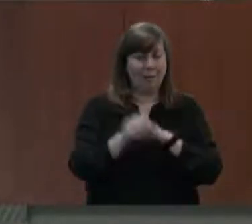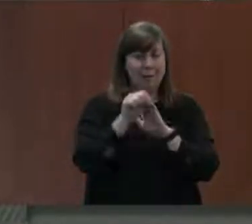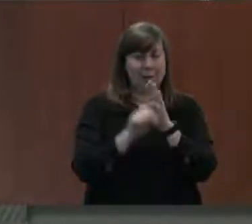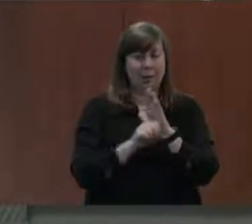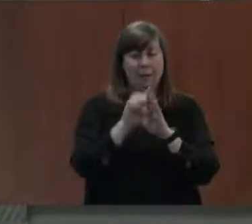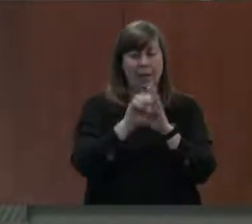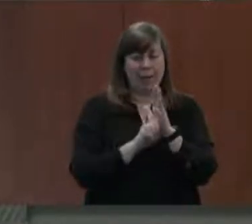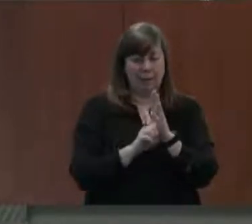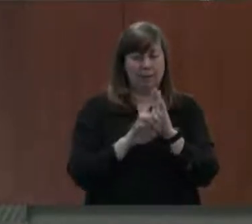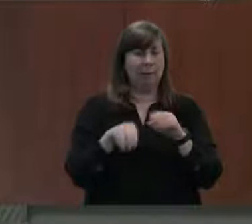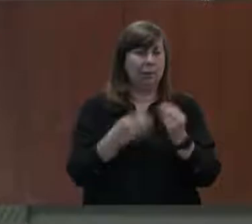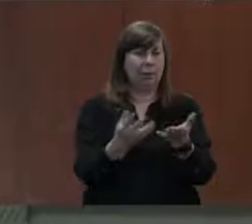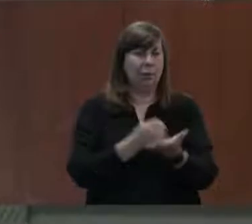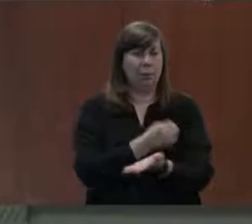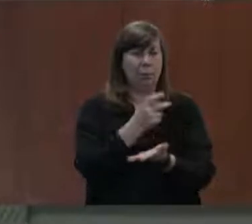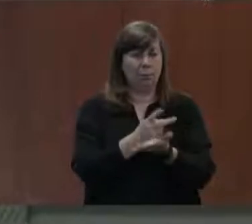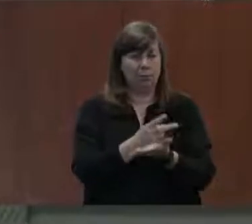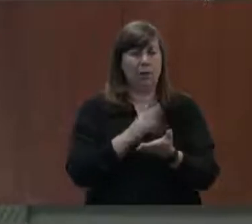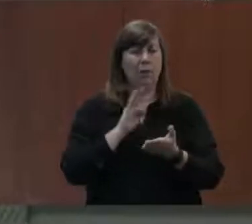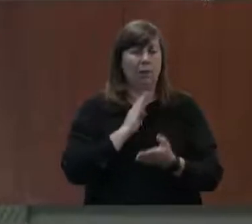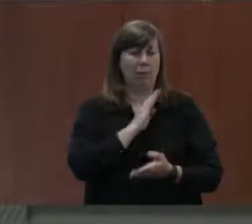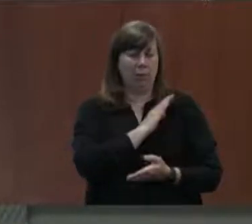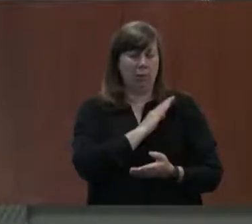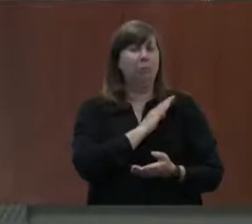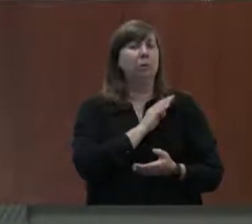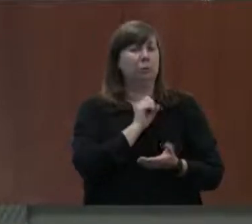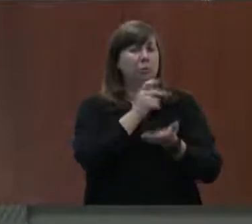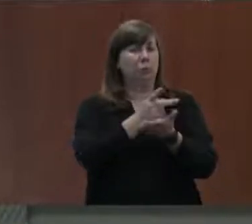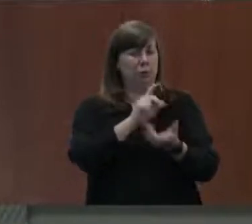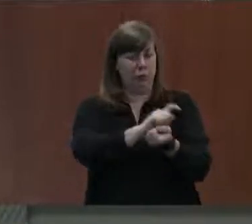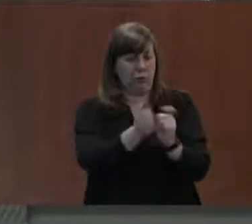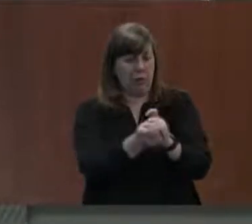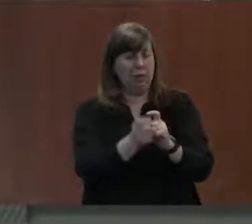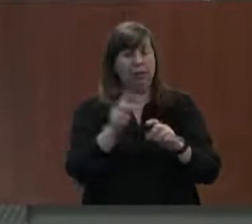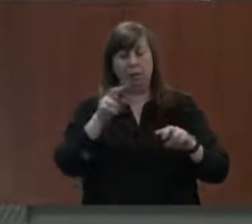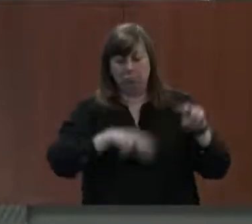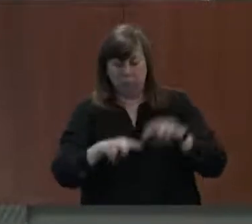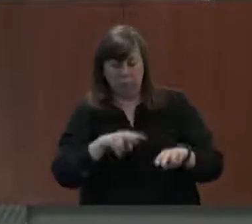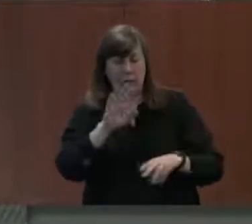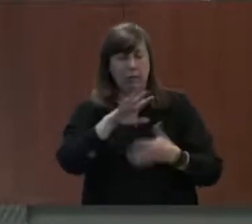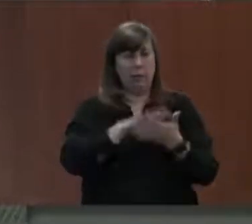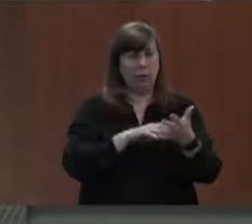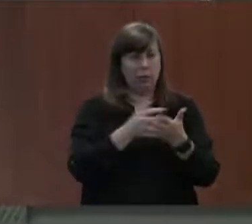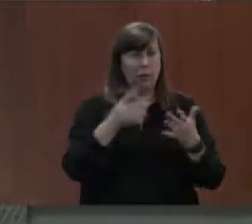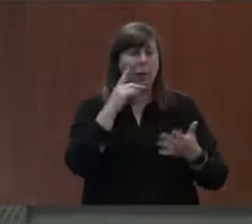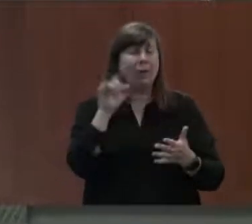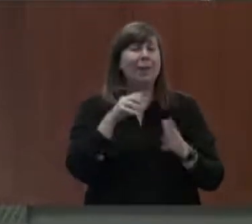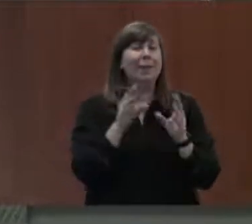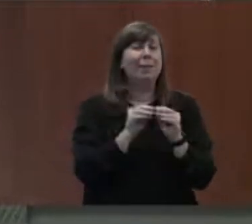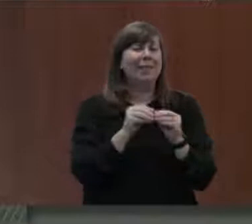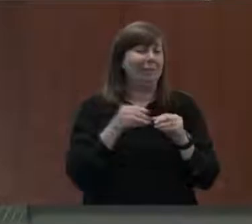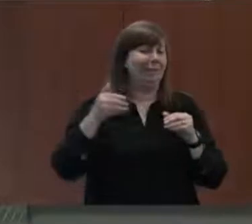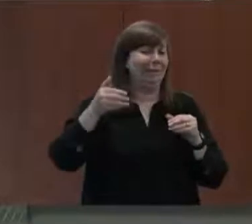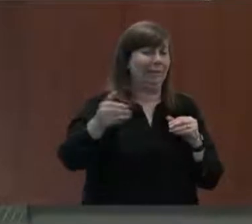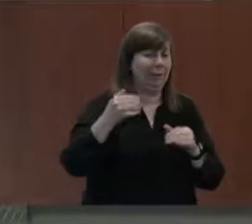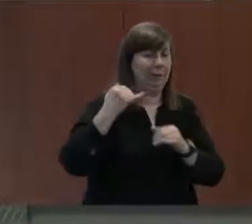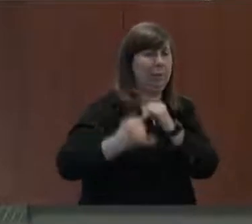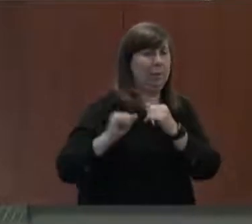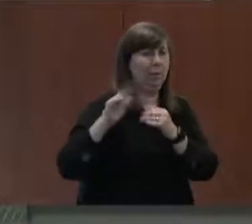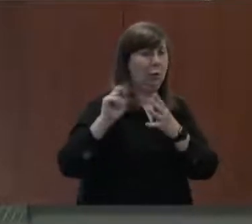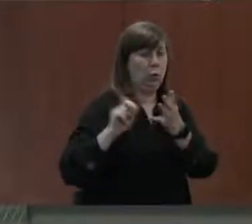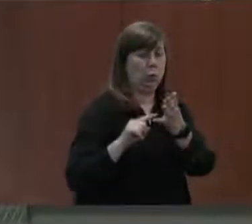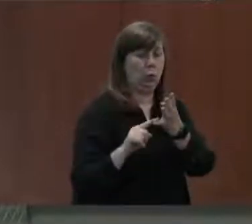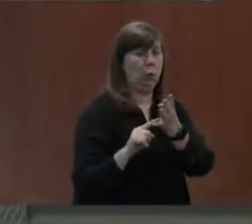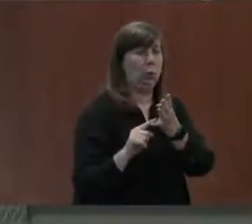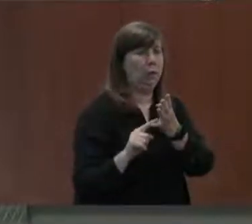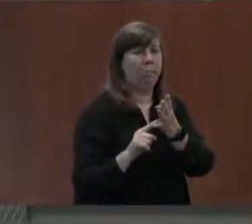Ethics Commission has given its approval of the board's proposed changes. And in looking at their schedule, it looks like their meeting is not until the end of June. So